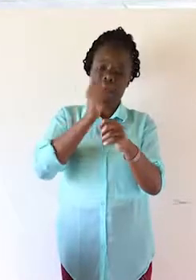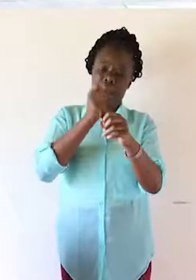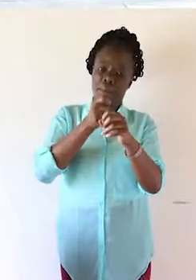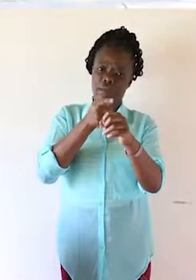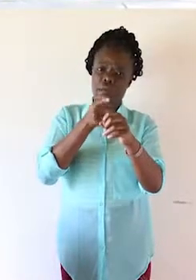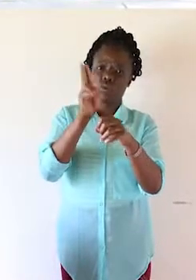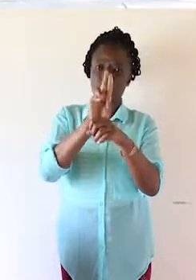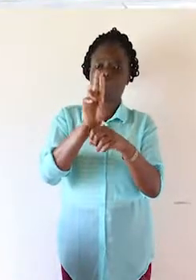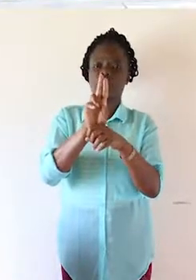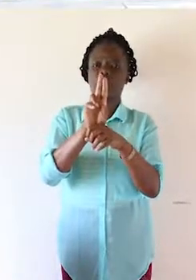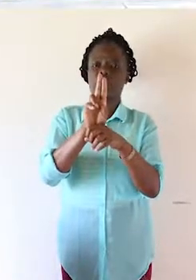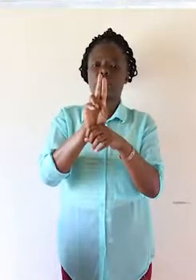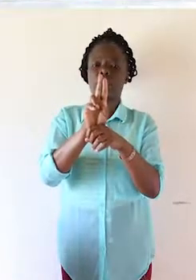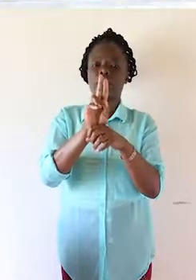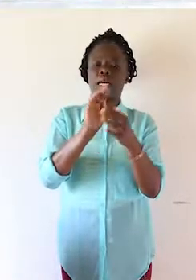We use it also.